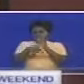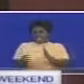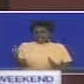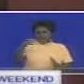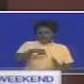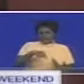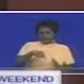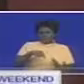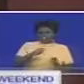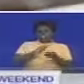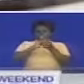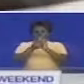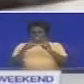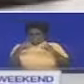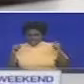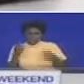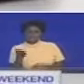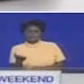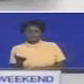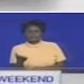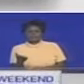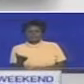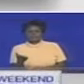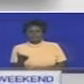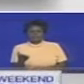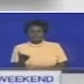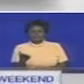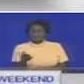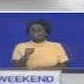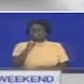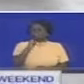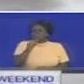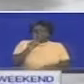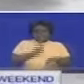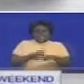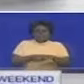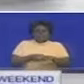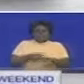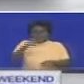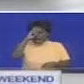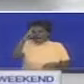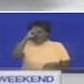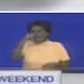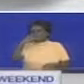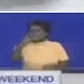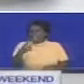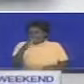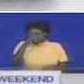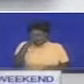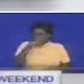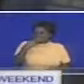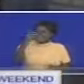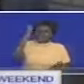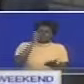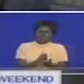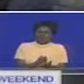recant that statement. It's not time to take us for granted and tell us lies. It's time to say the truth. The